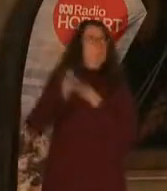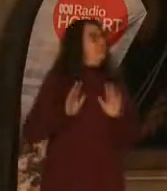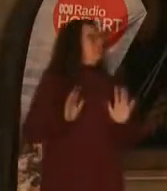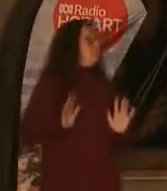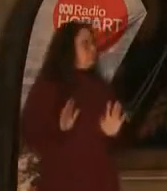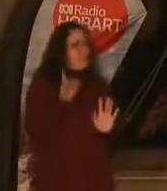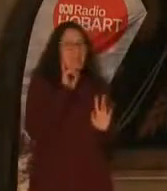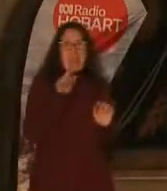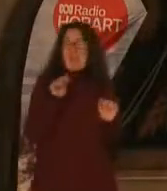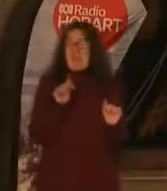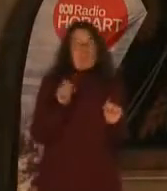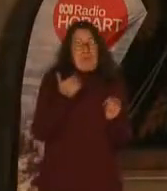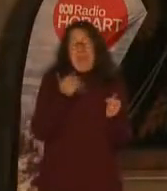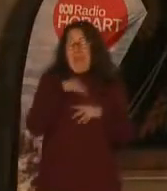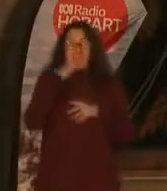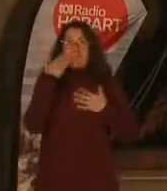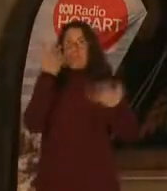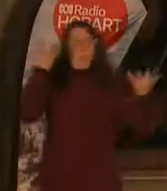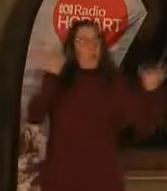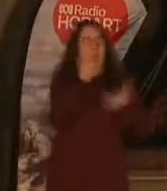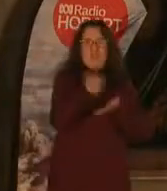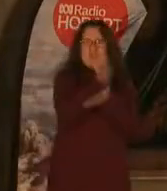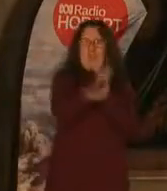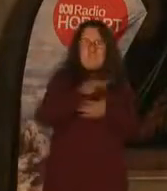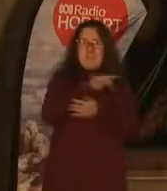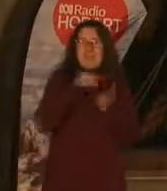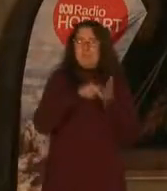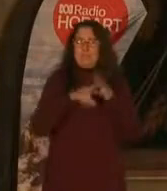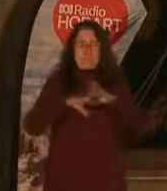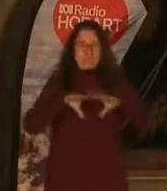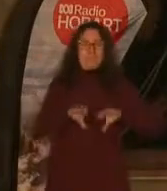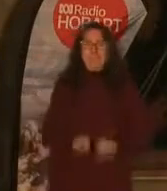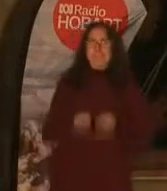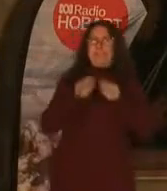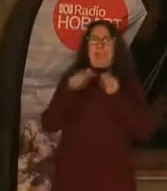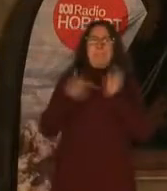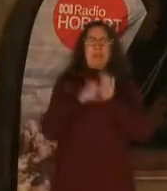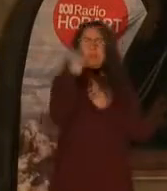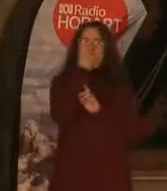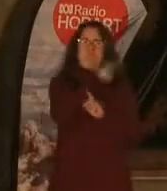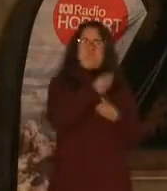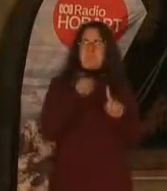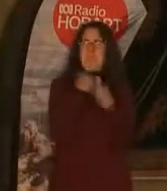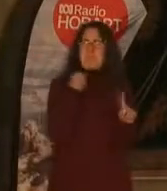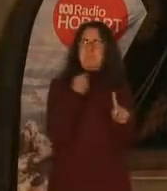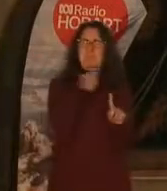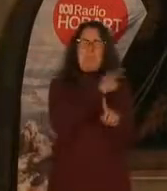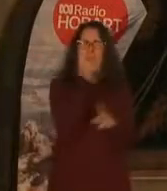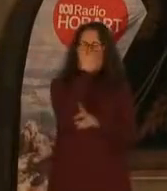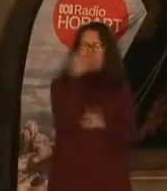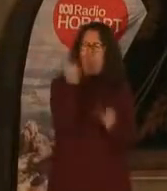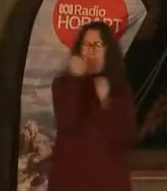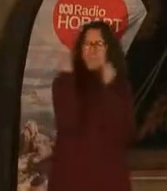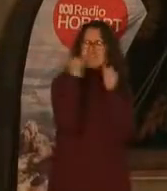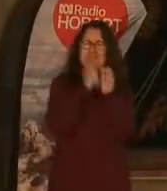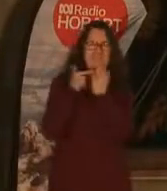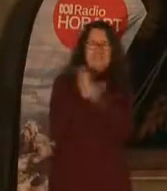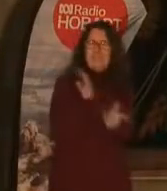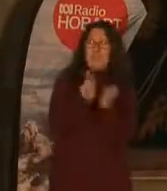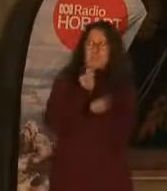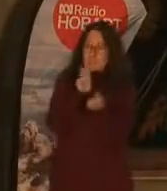such a fascinating and pragmatic but powerful detail. So join me, please, in thanking our panel, Nunami